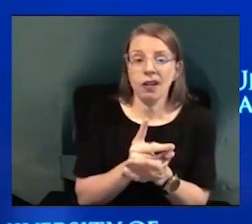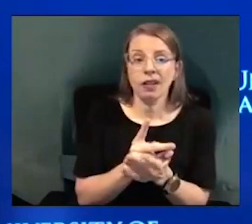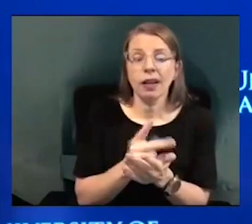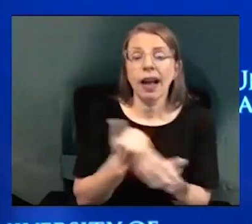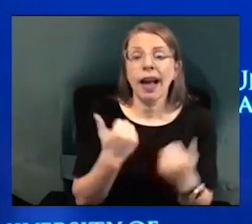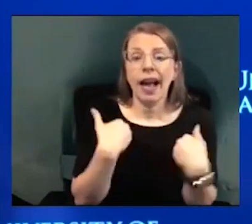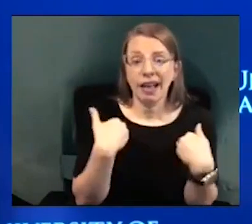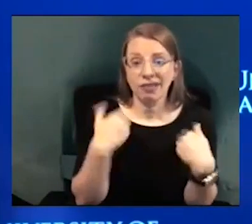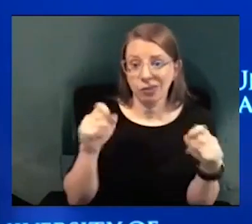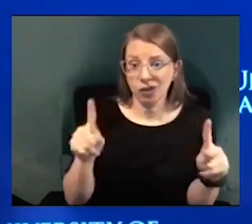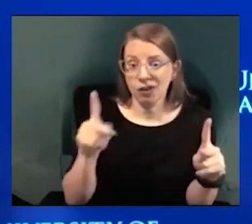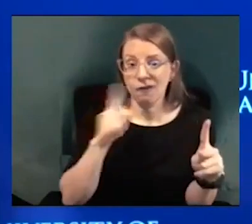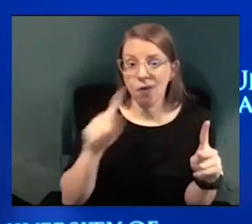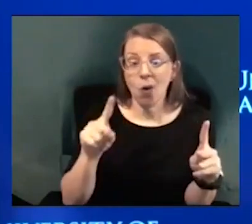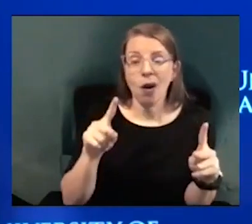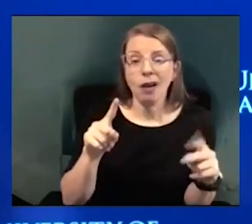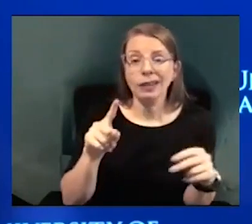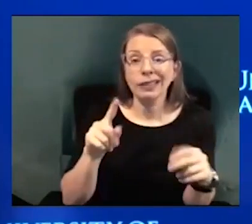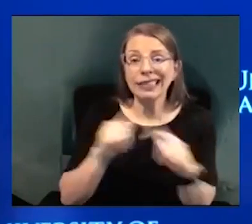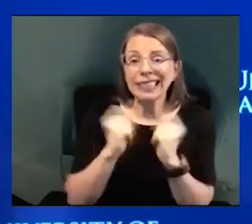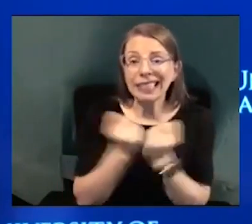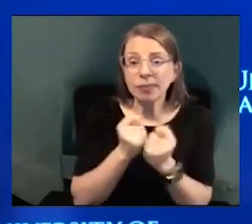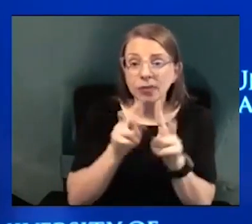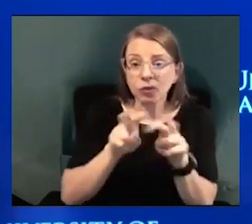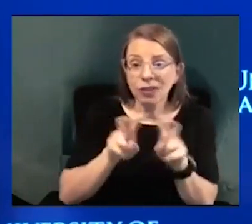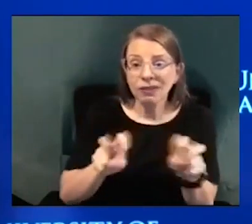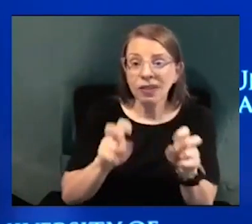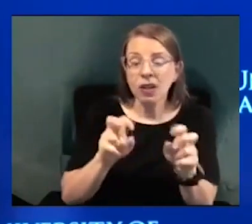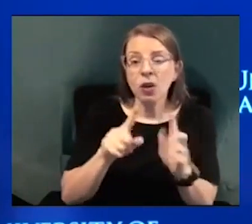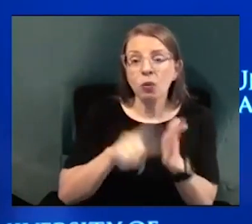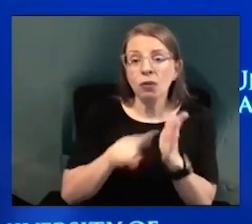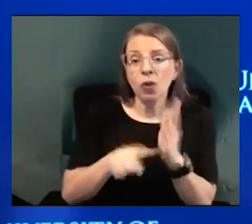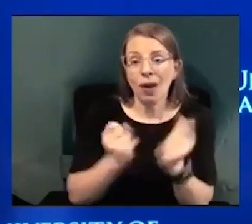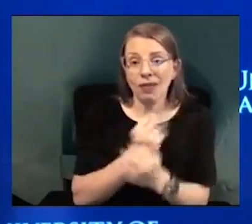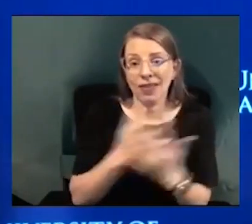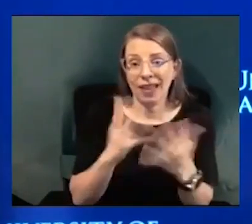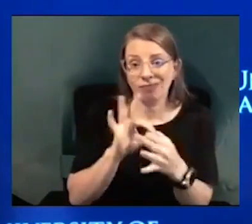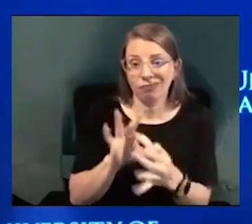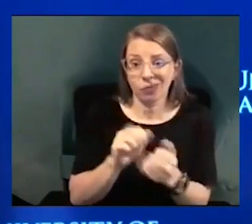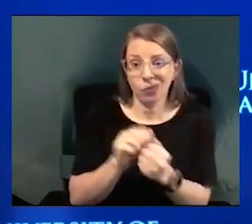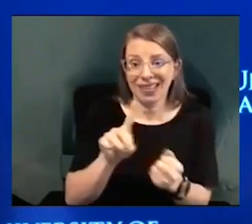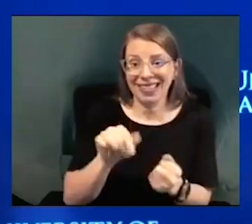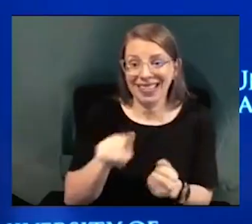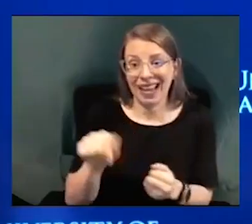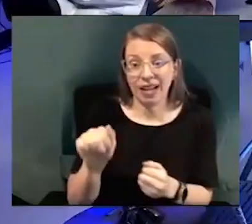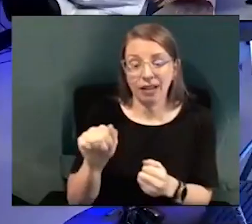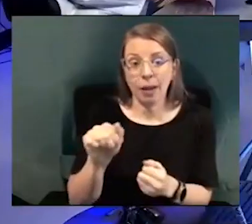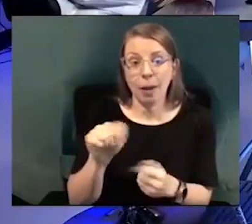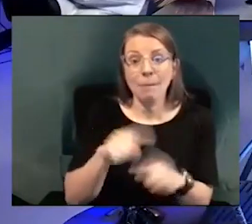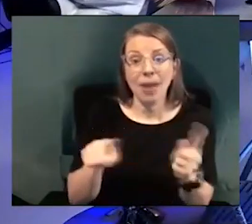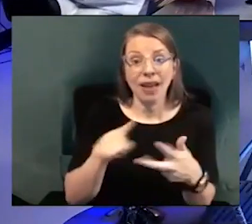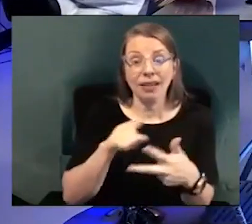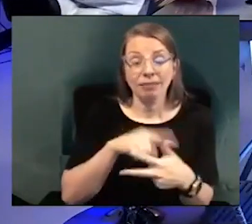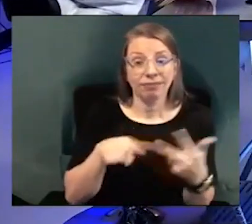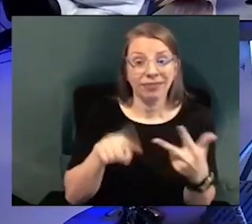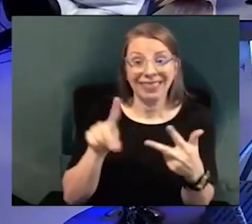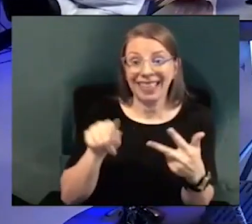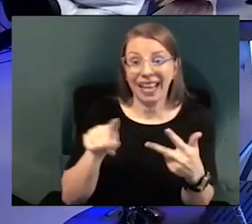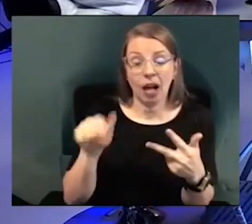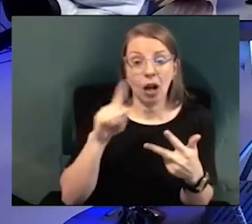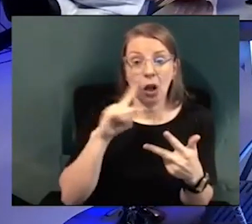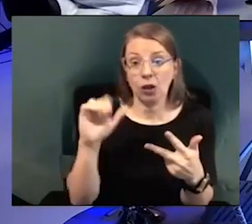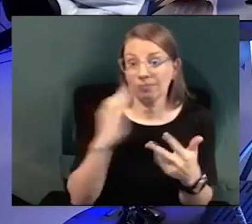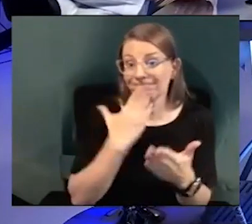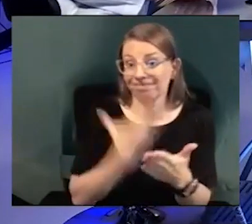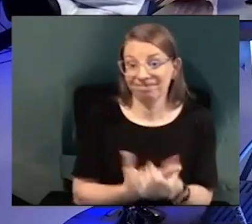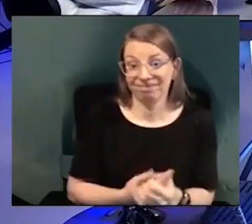review all the information and all the data around that. But so far, the data looks remarkably good. Astoundingly good. And just a quick